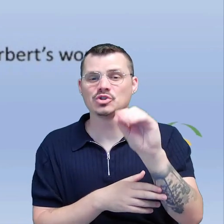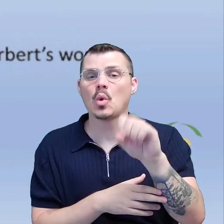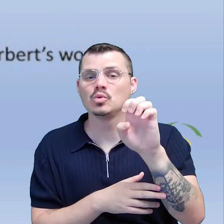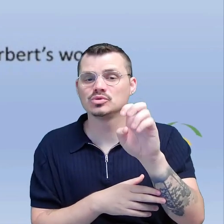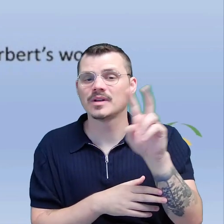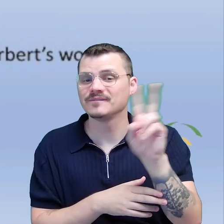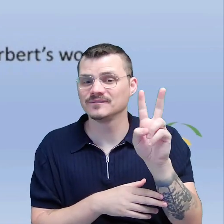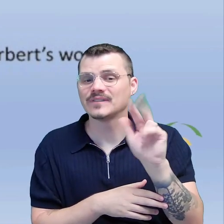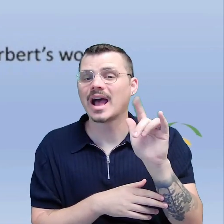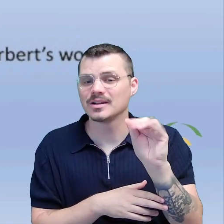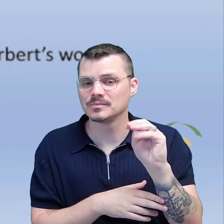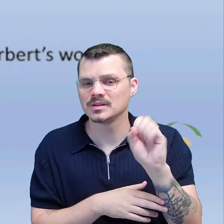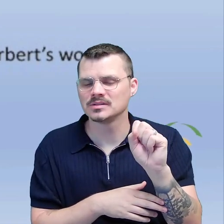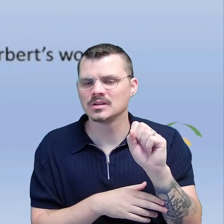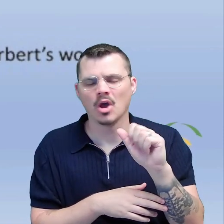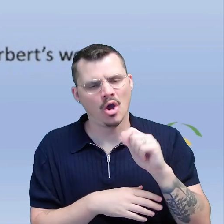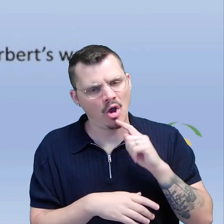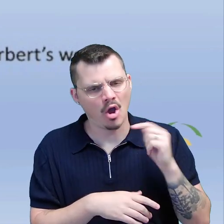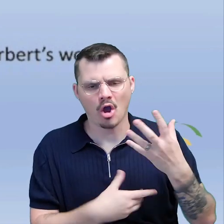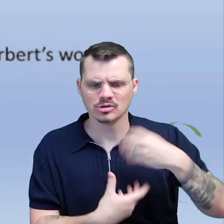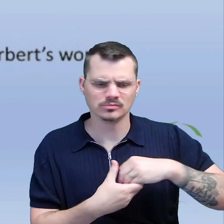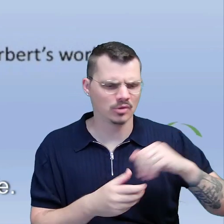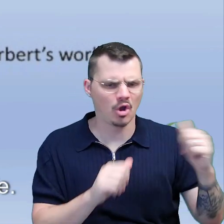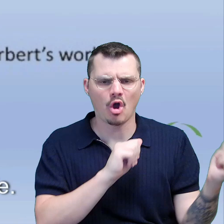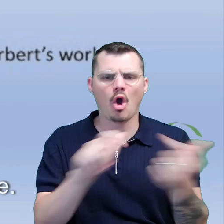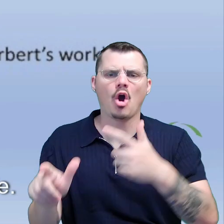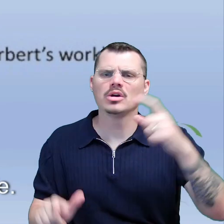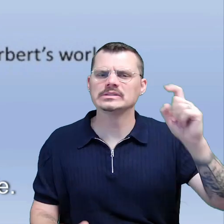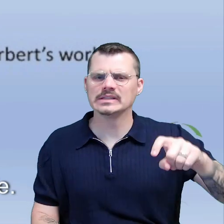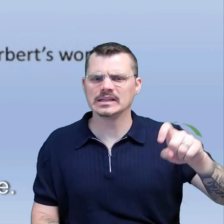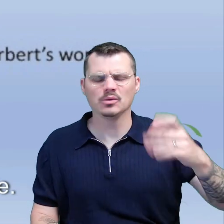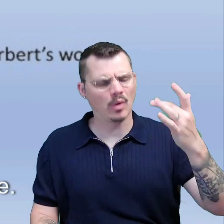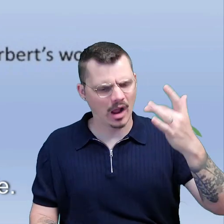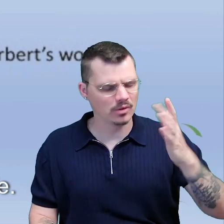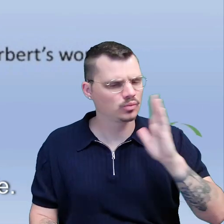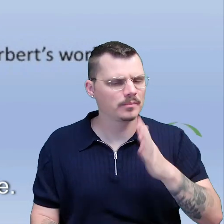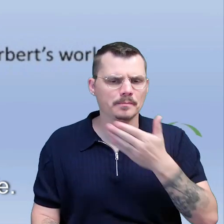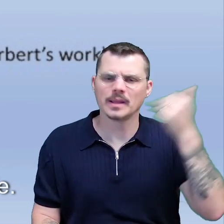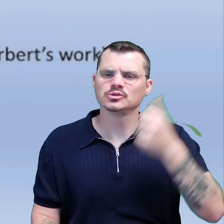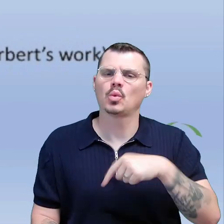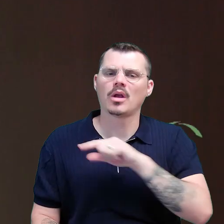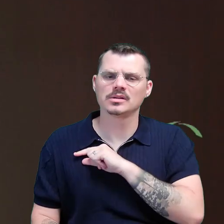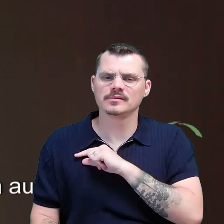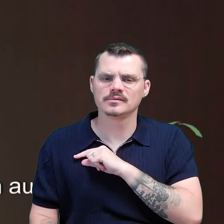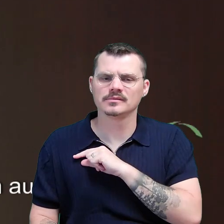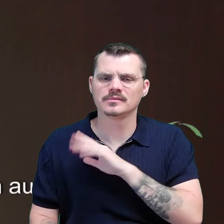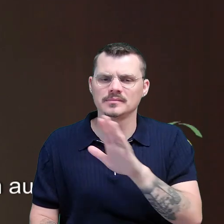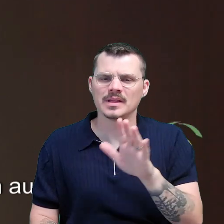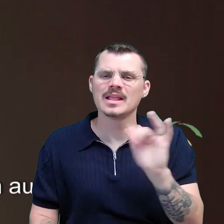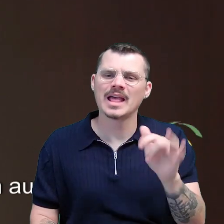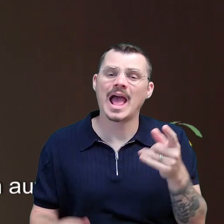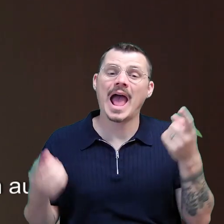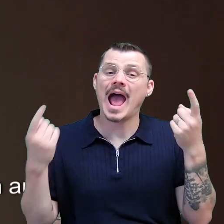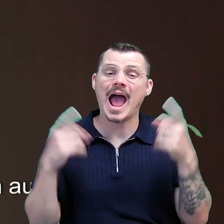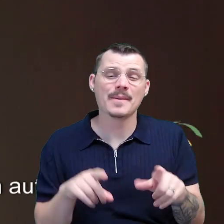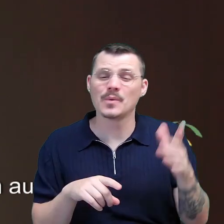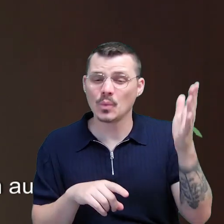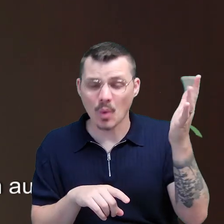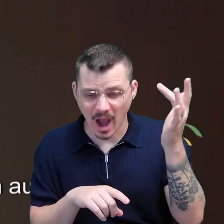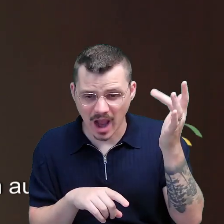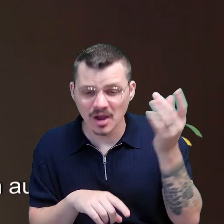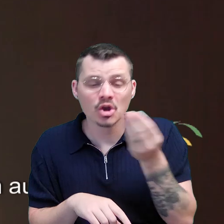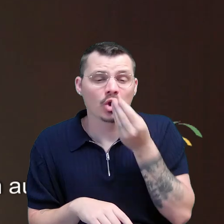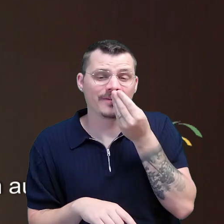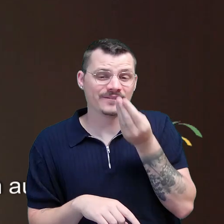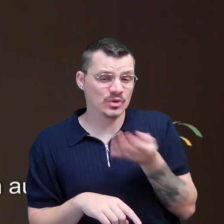what people with autism all need to be able to have their best quality of life. And that happened because